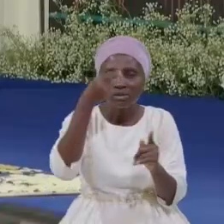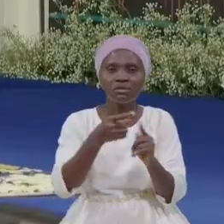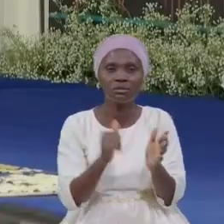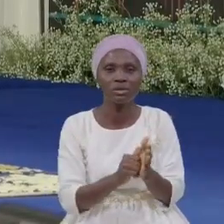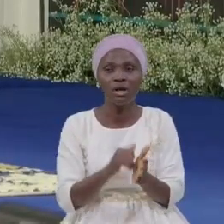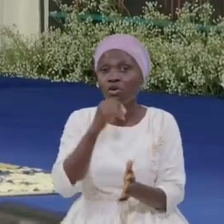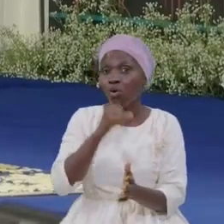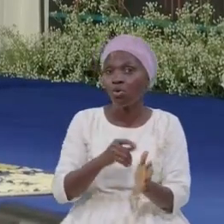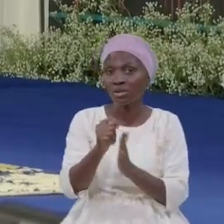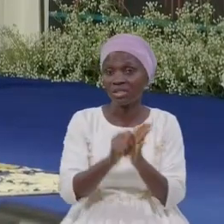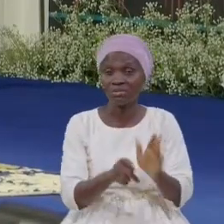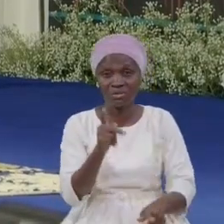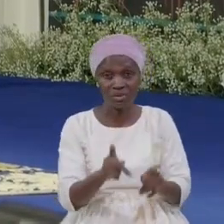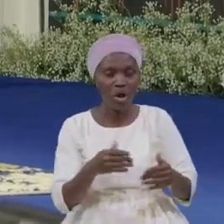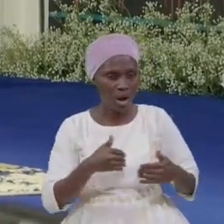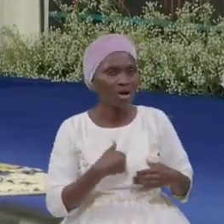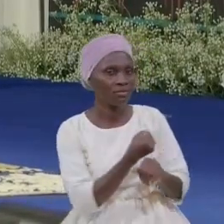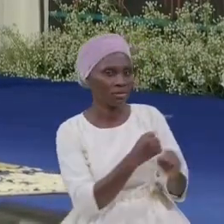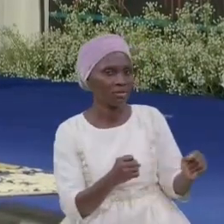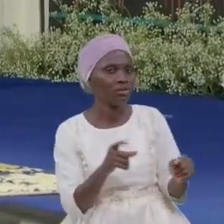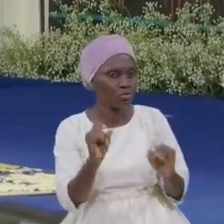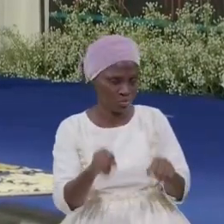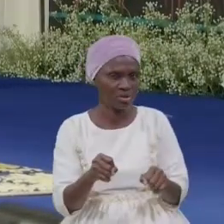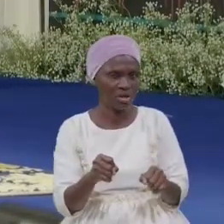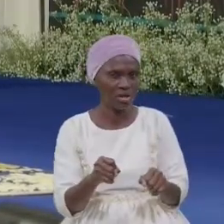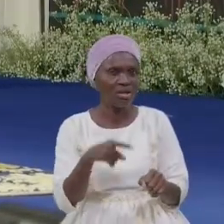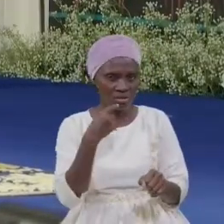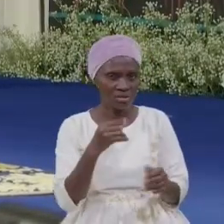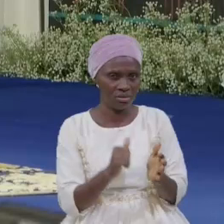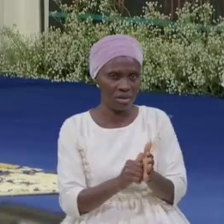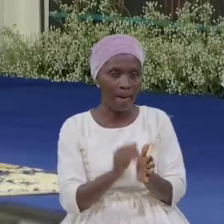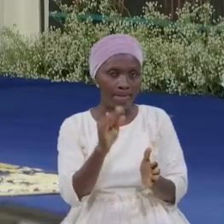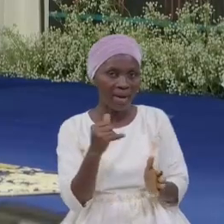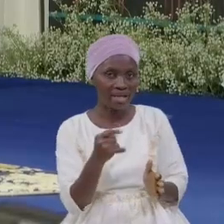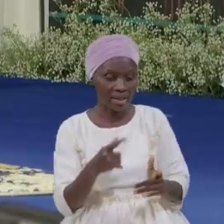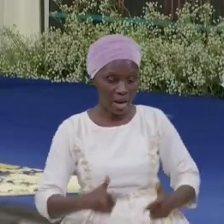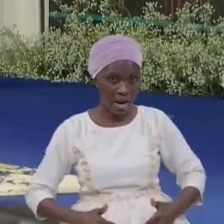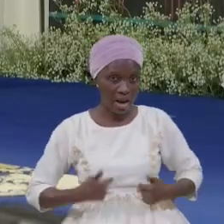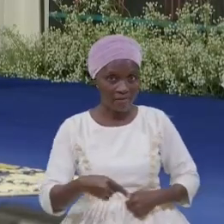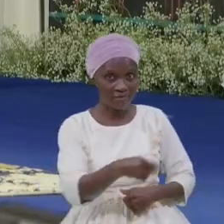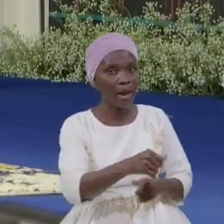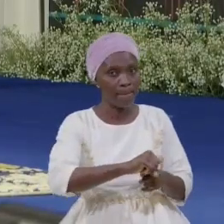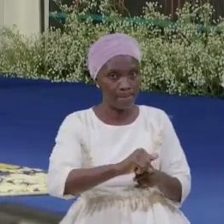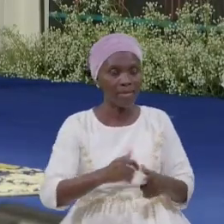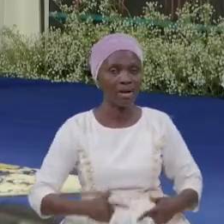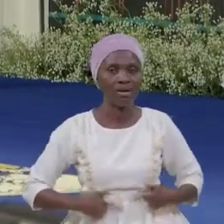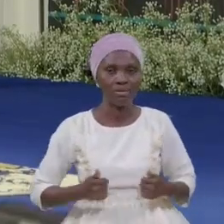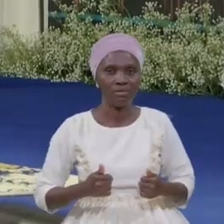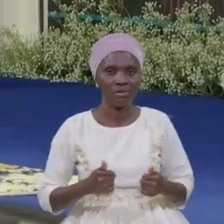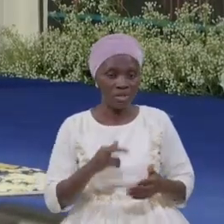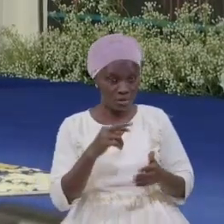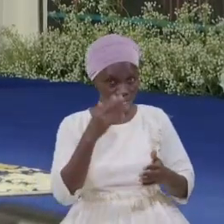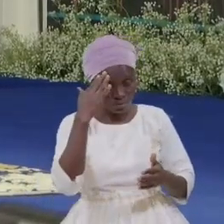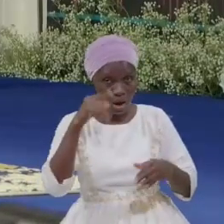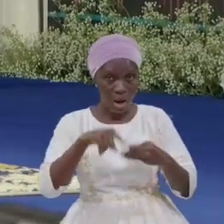salvation. And you can tell by the lives they live. Look at Enoch. Look at Samuel. Look at